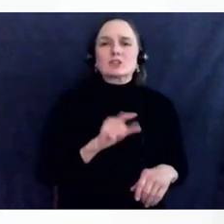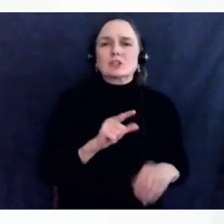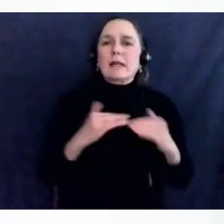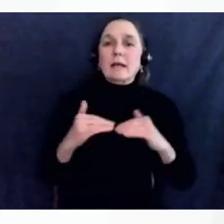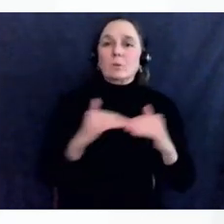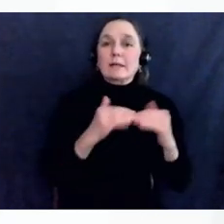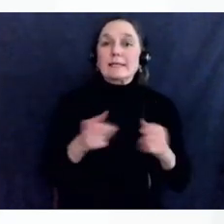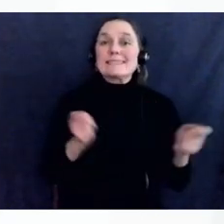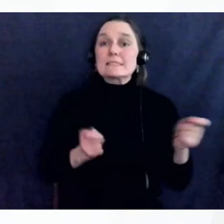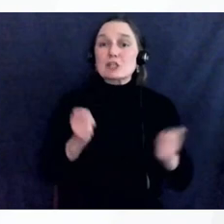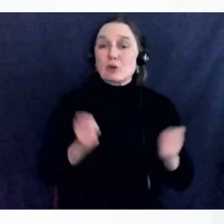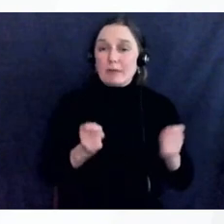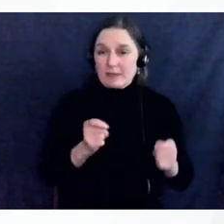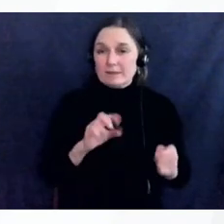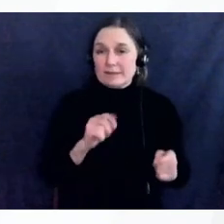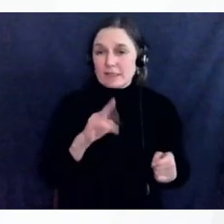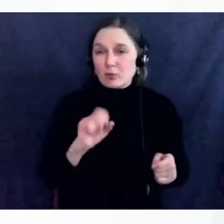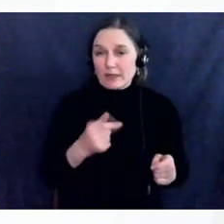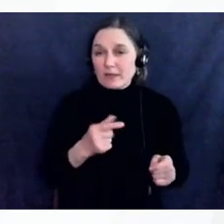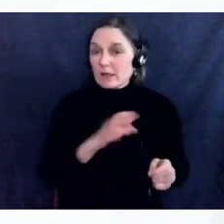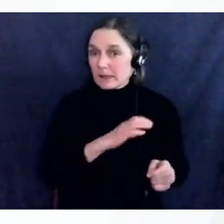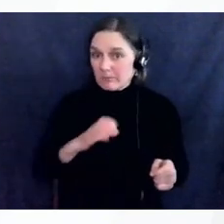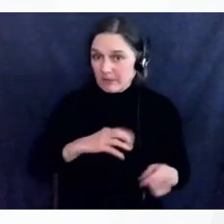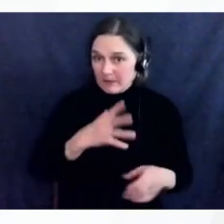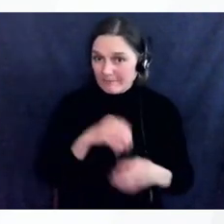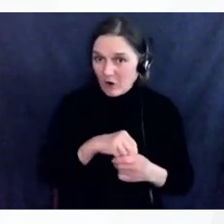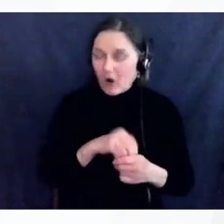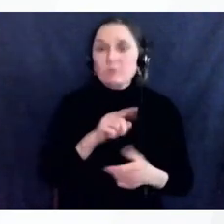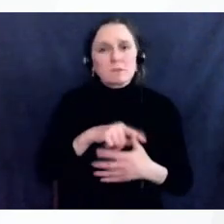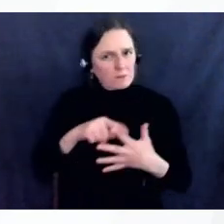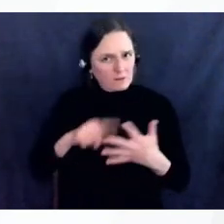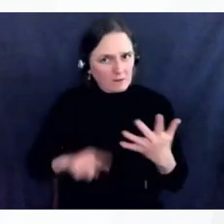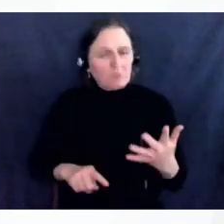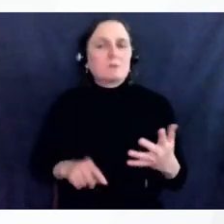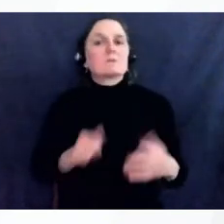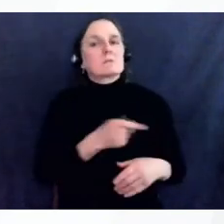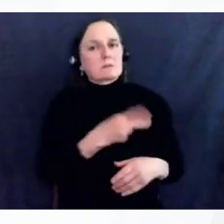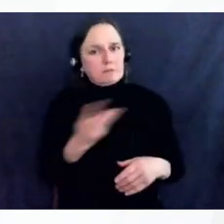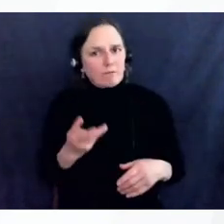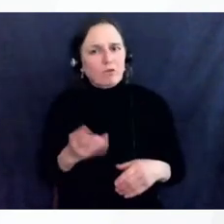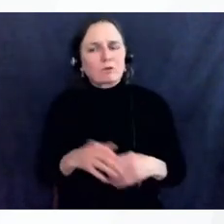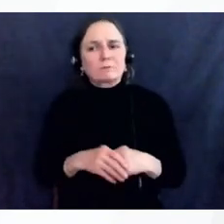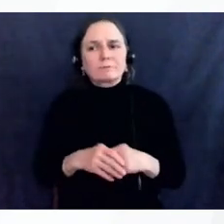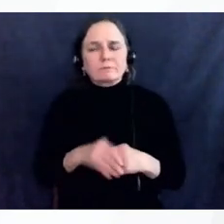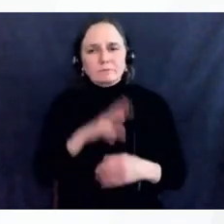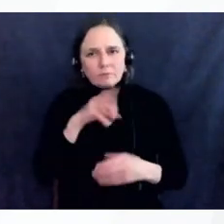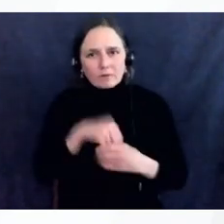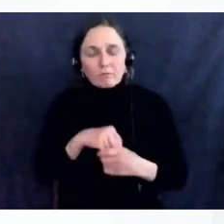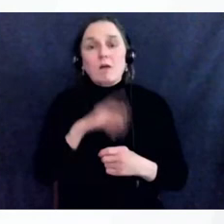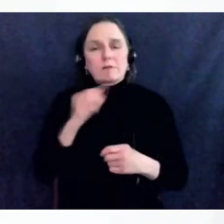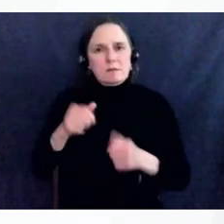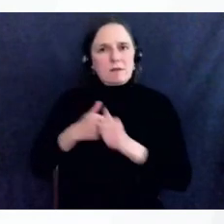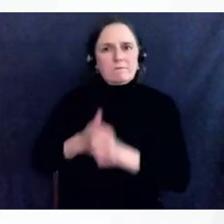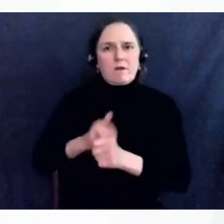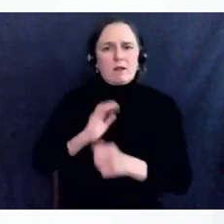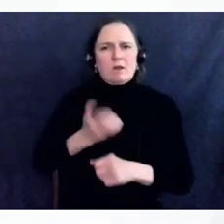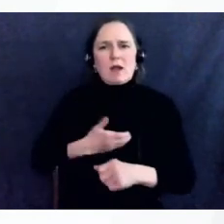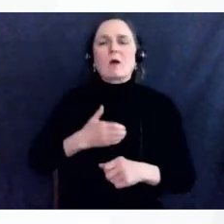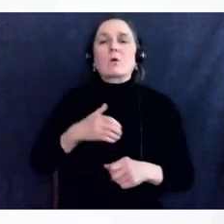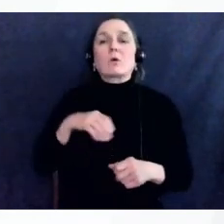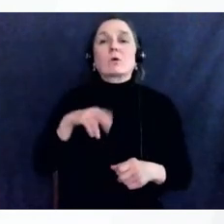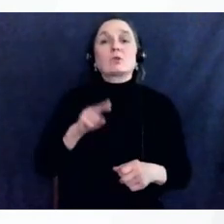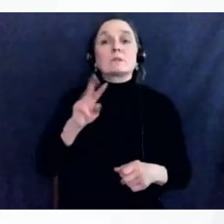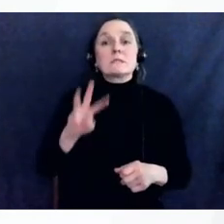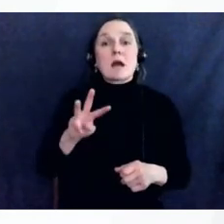administrators, and needless to say, is consistent with University of Washington Regents policy. The